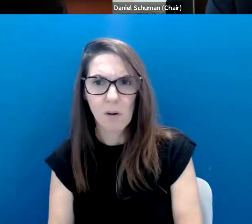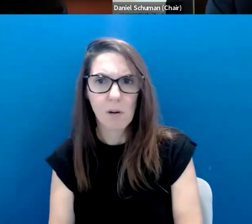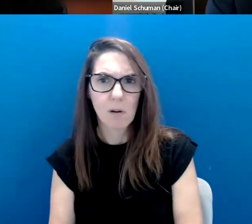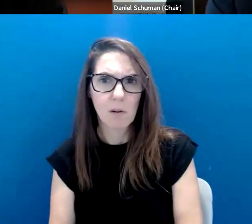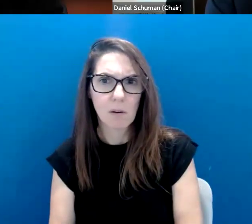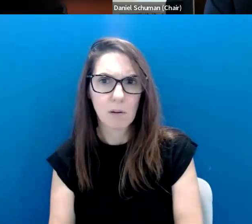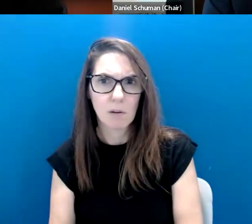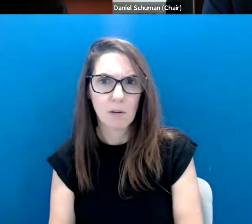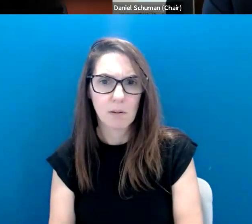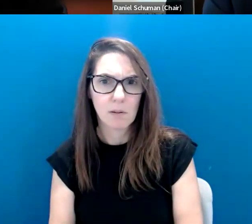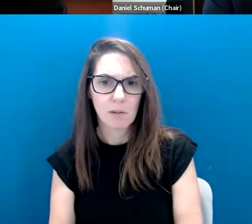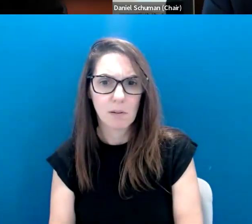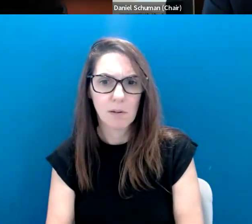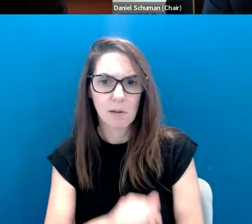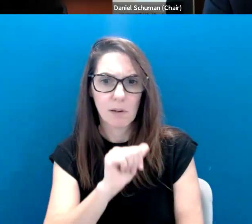So 8.